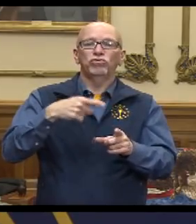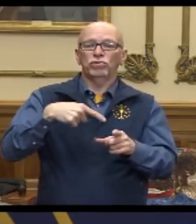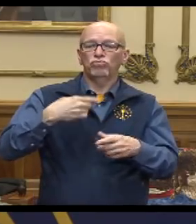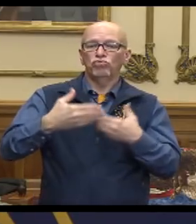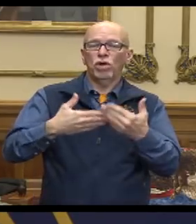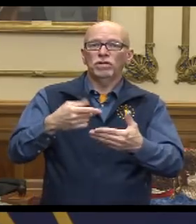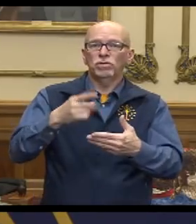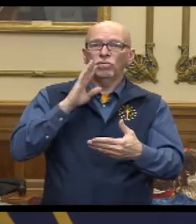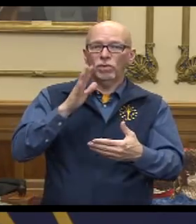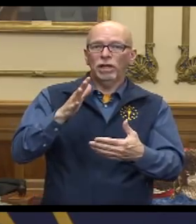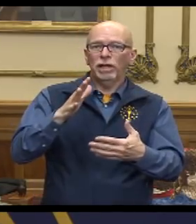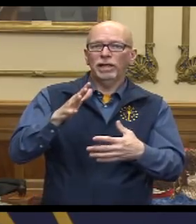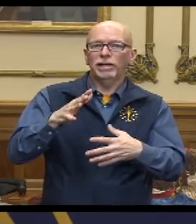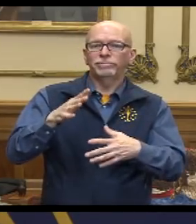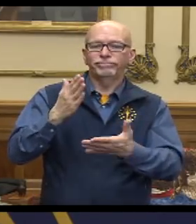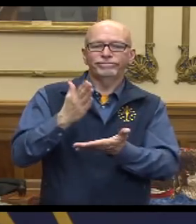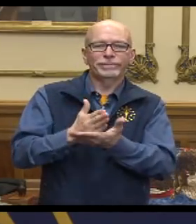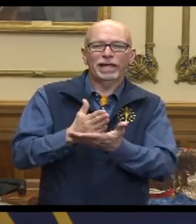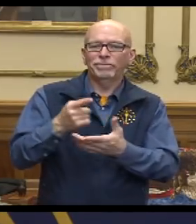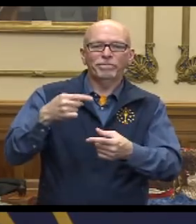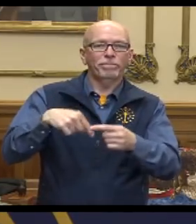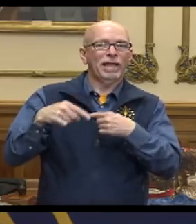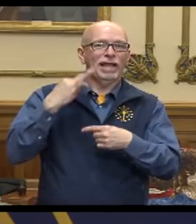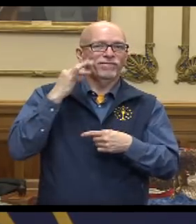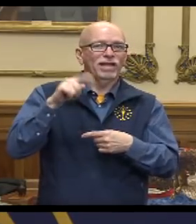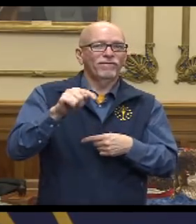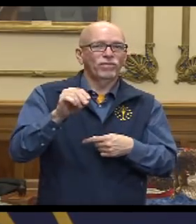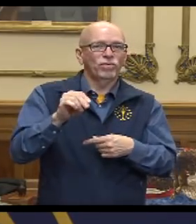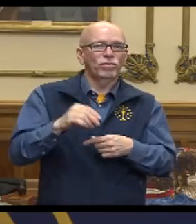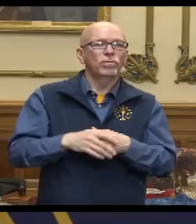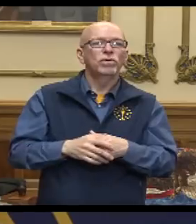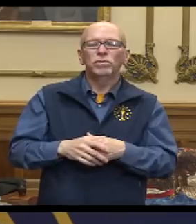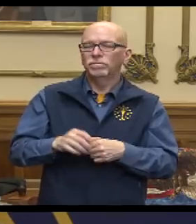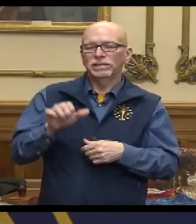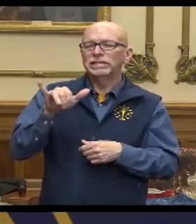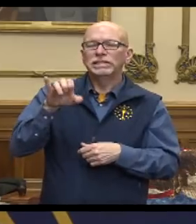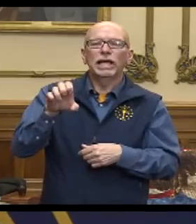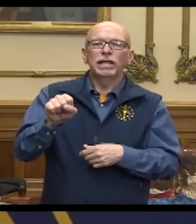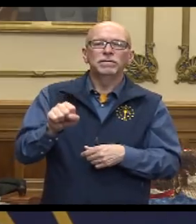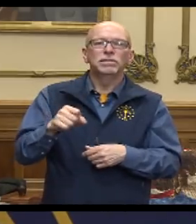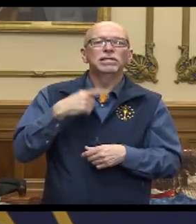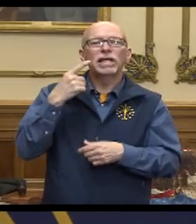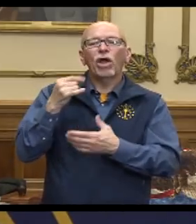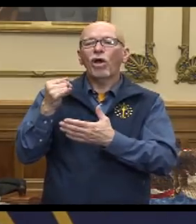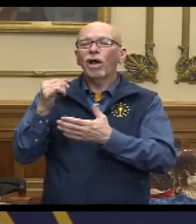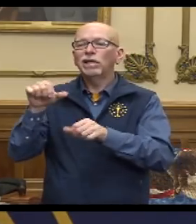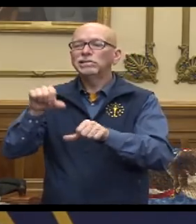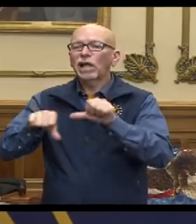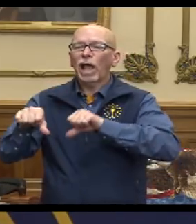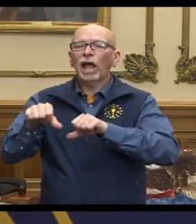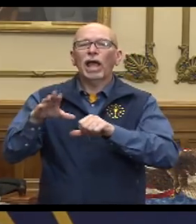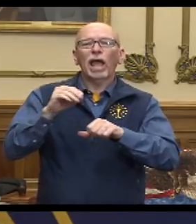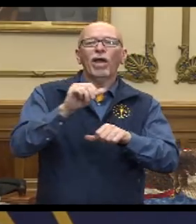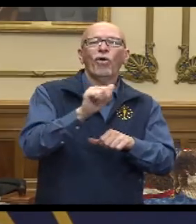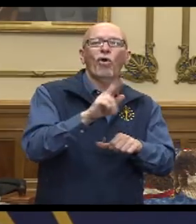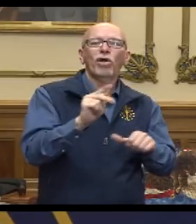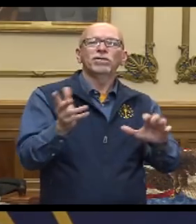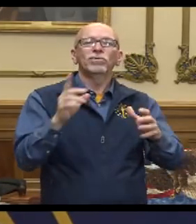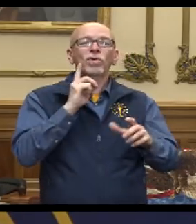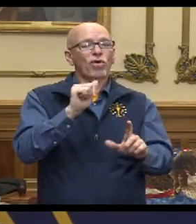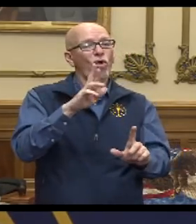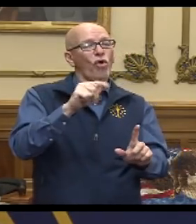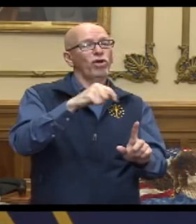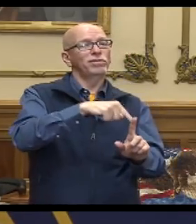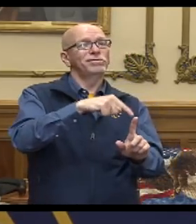to press pause overall? Yeah, on the stages? Yeah, when I say art and science, ultimately, the art of it